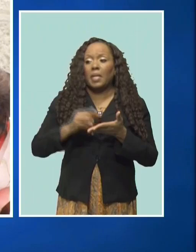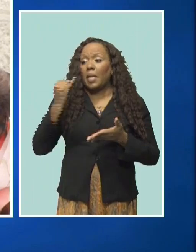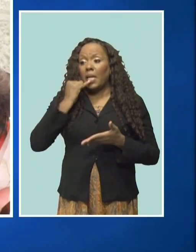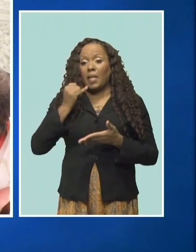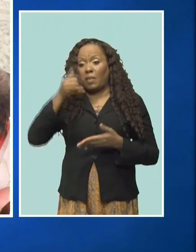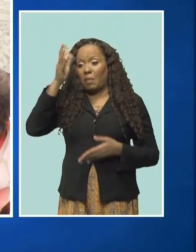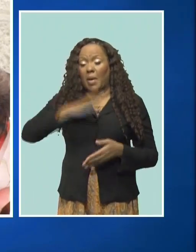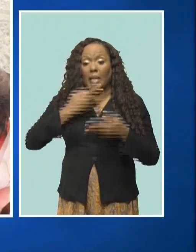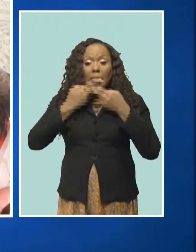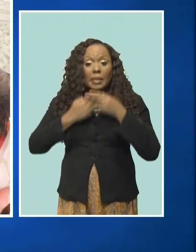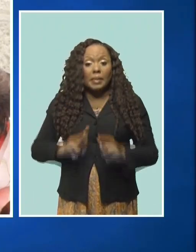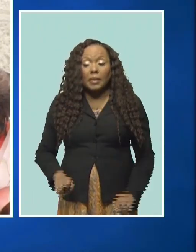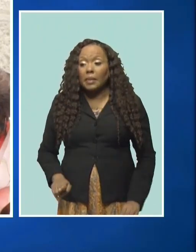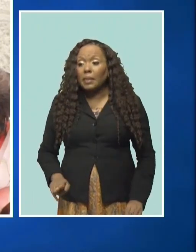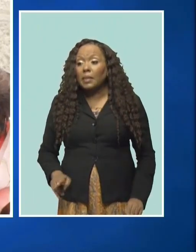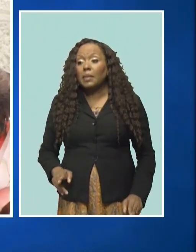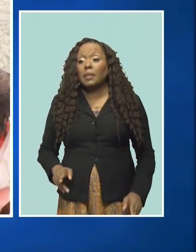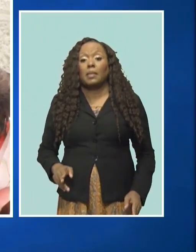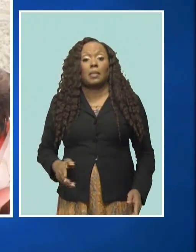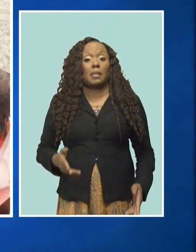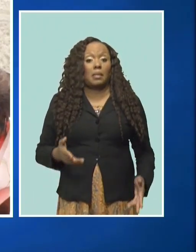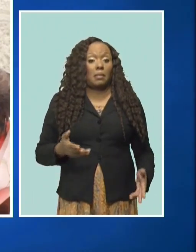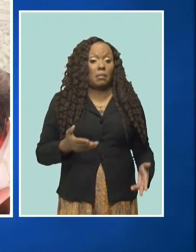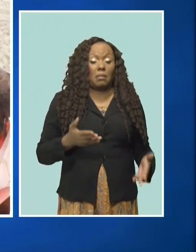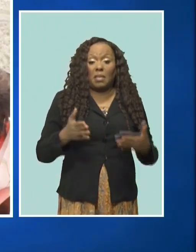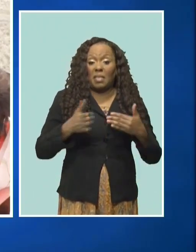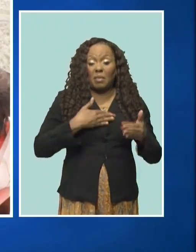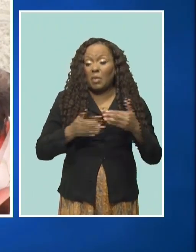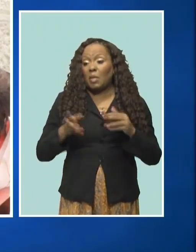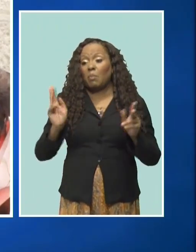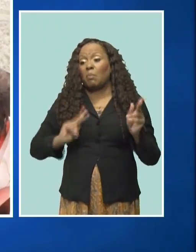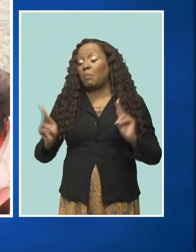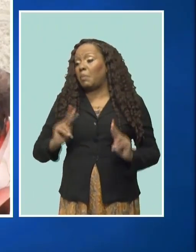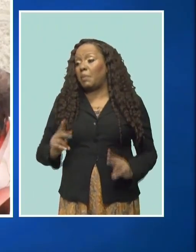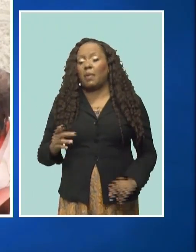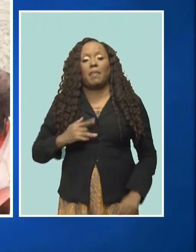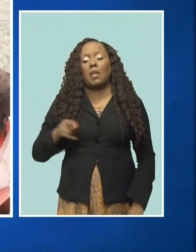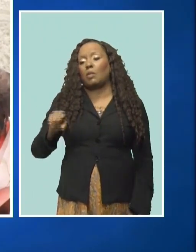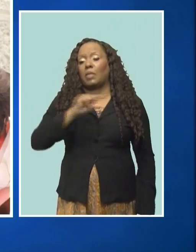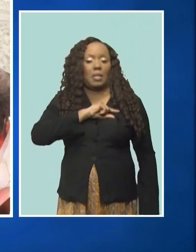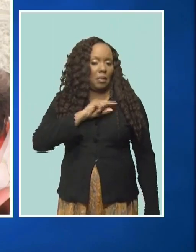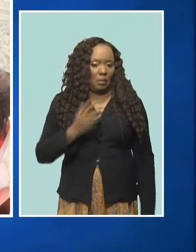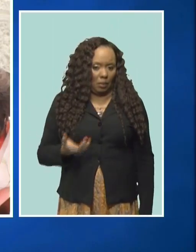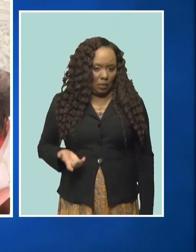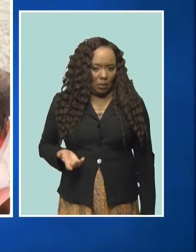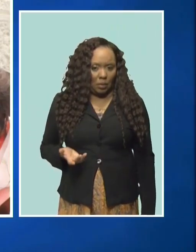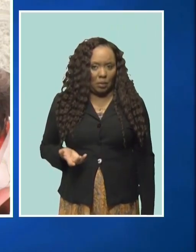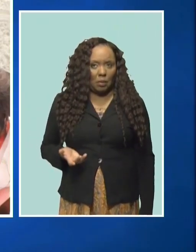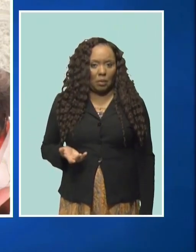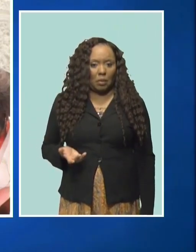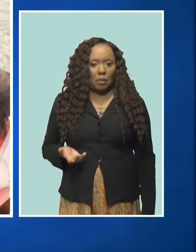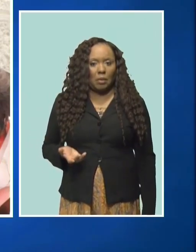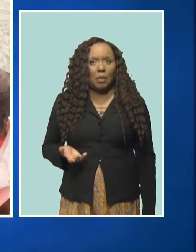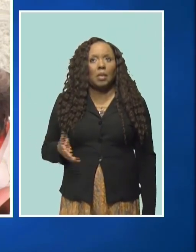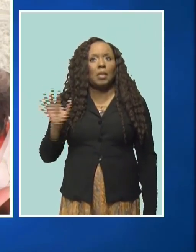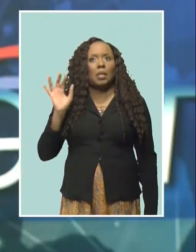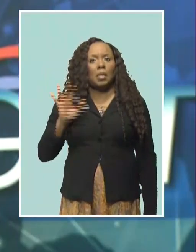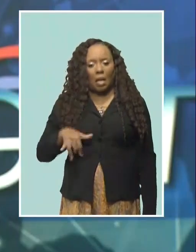innocent or guilty, when the case is over, you're guilty by any means. Doesn't matter. You have that